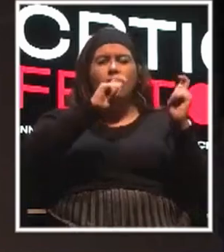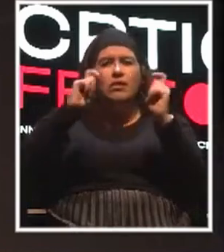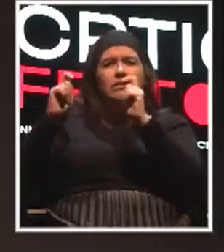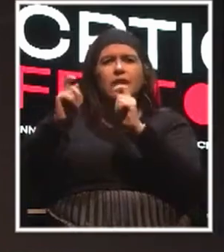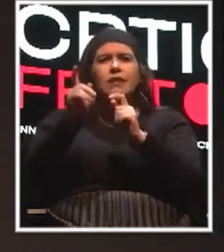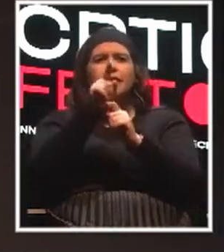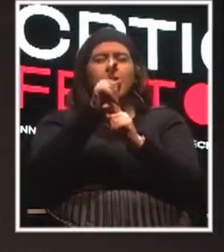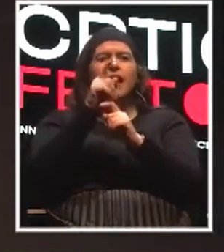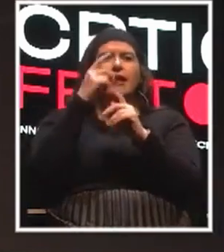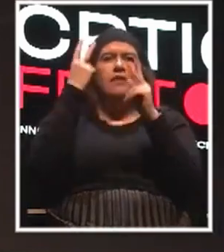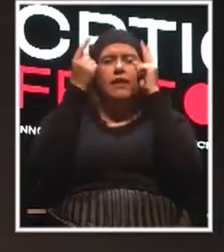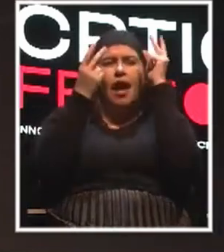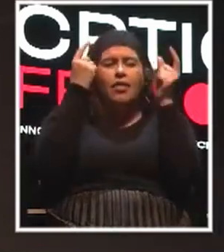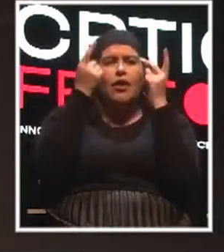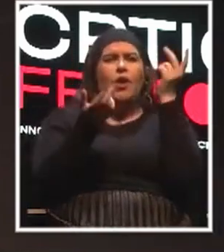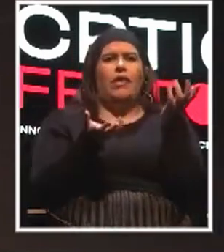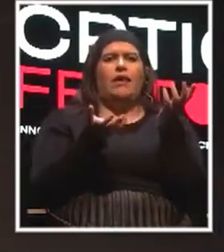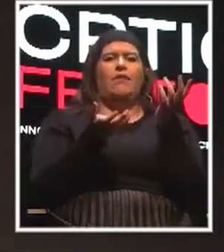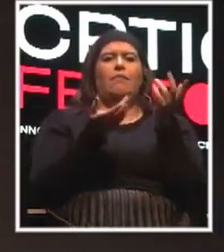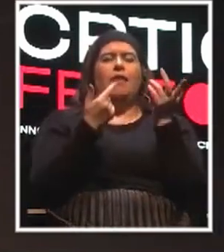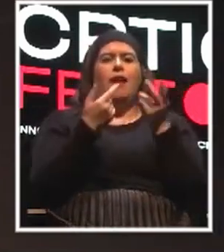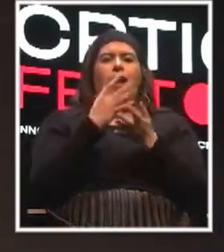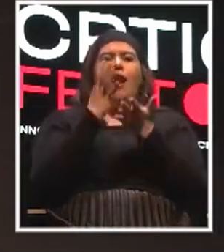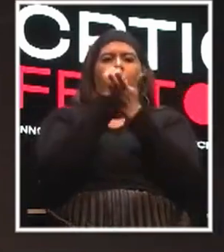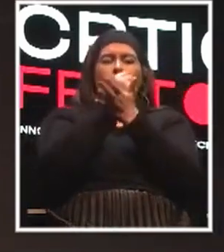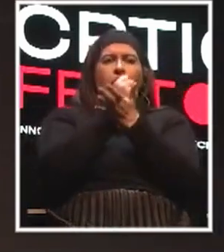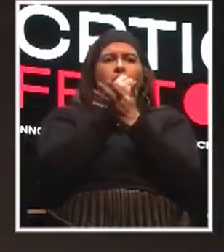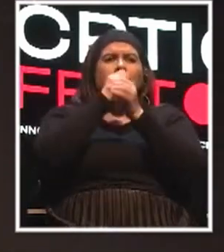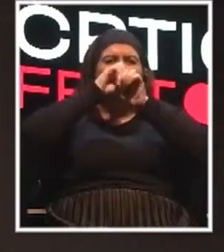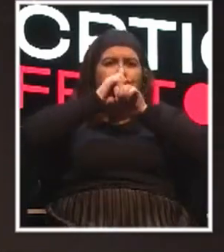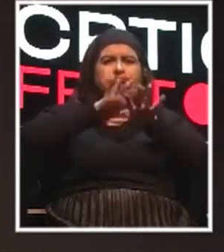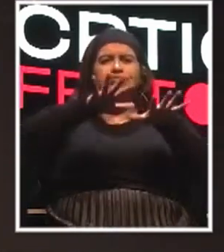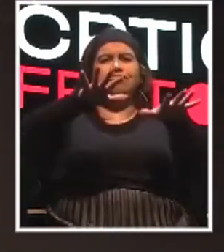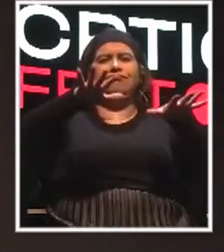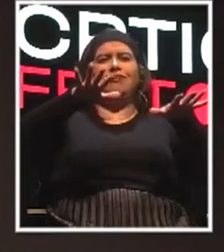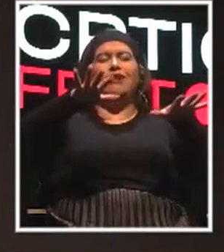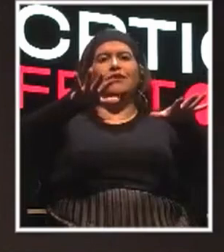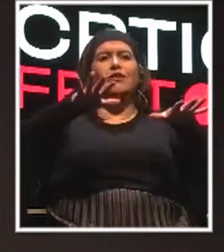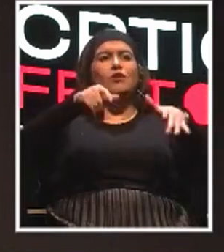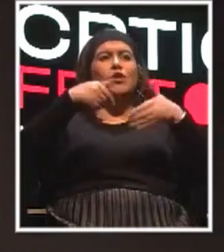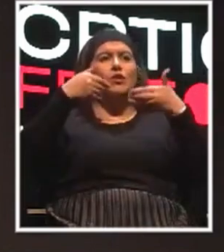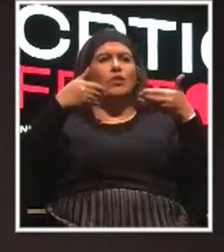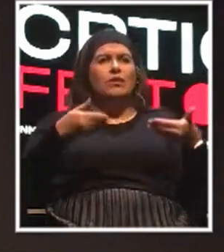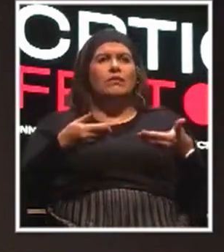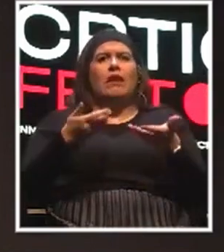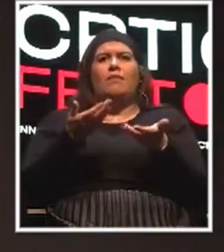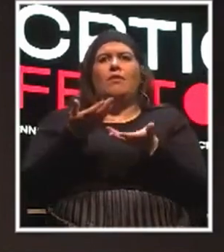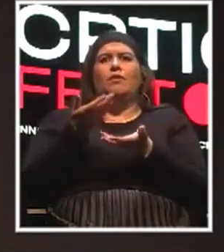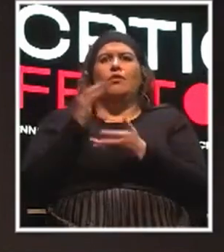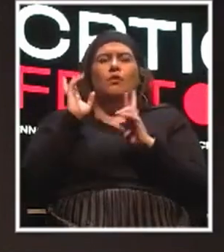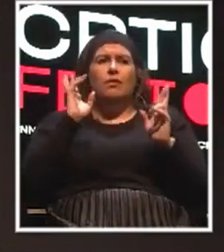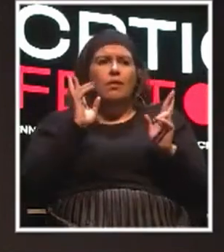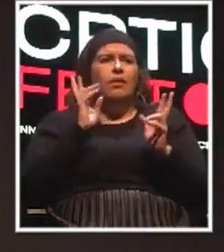that cuts through, right? And there's just a huge amount of noise. We're all besieged by it. How many hours a day can